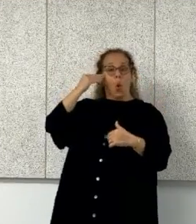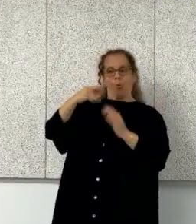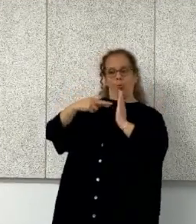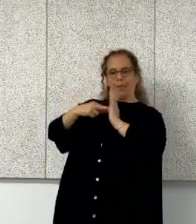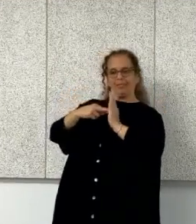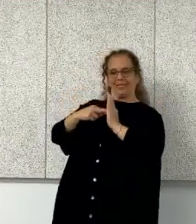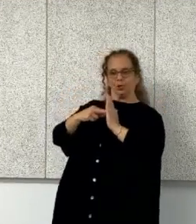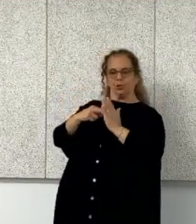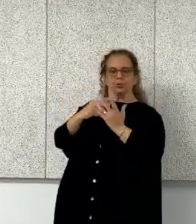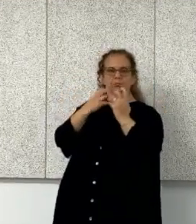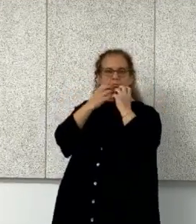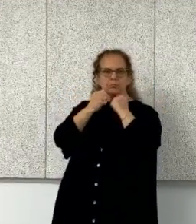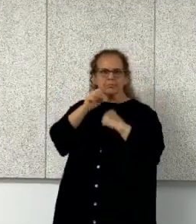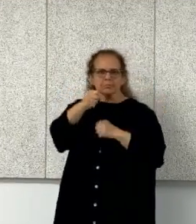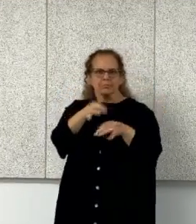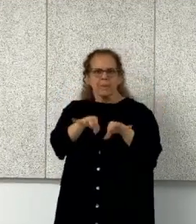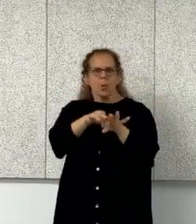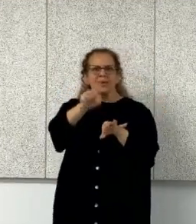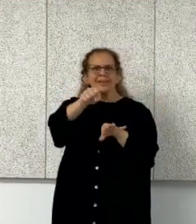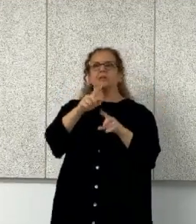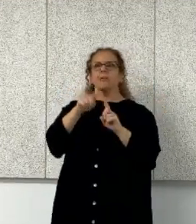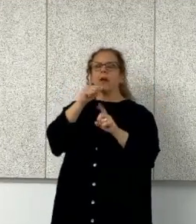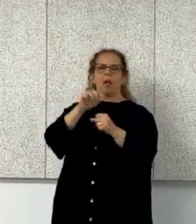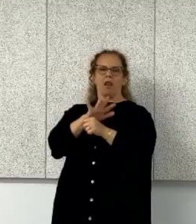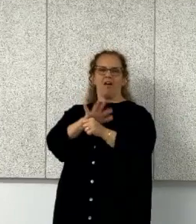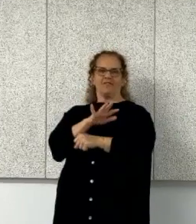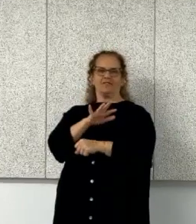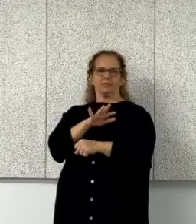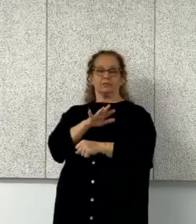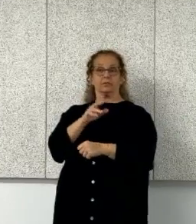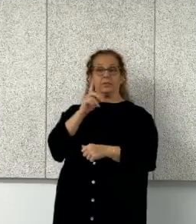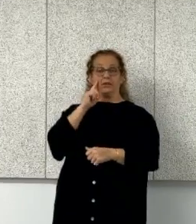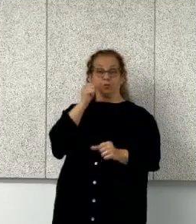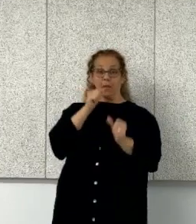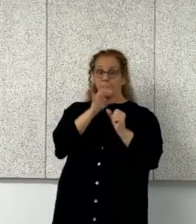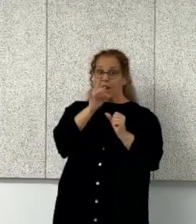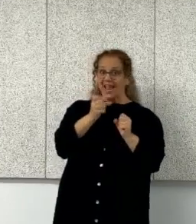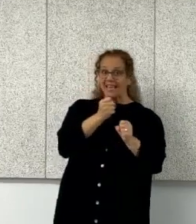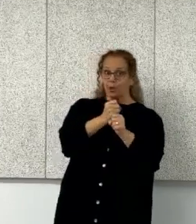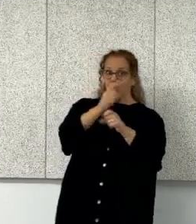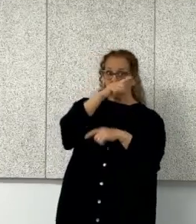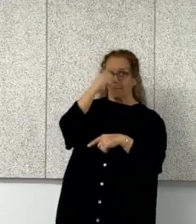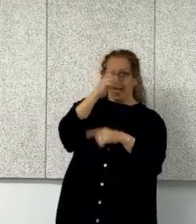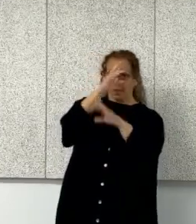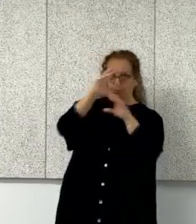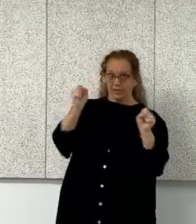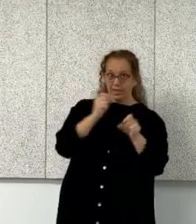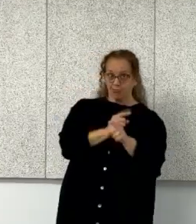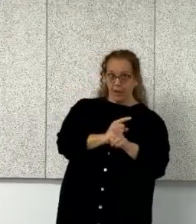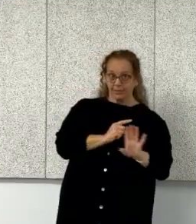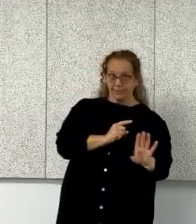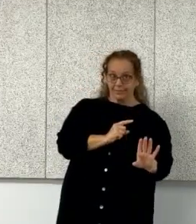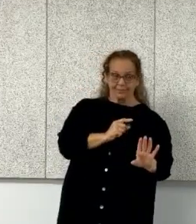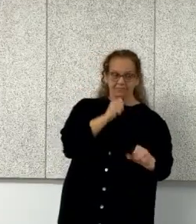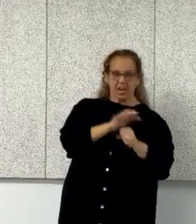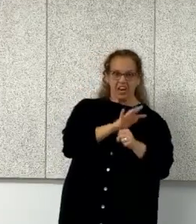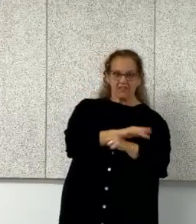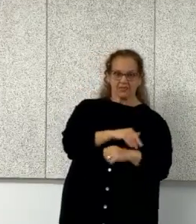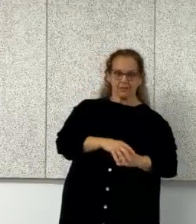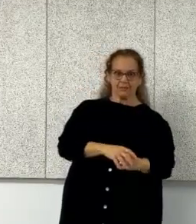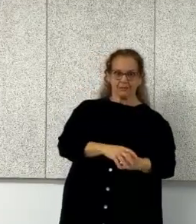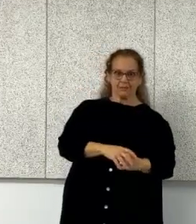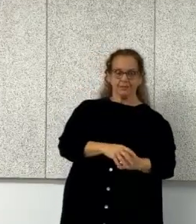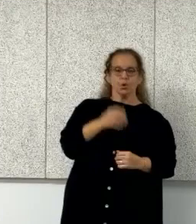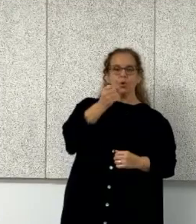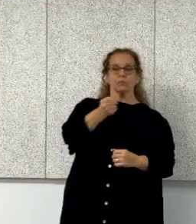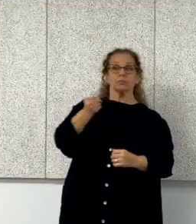not work. We know that because, you know, we had a black president for 8 years and look how that turned out, right? Like, we know that like just putting someone into a position